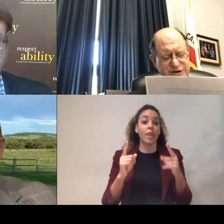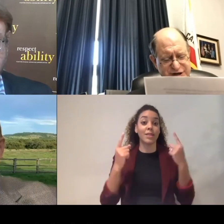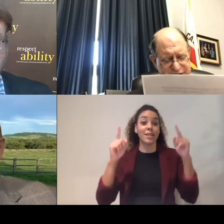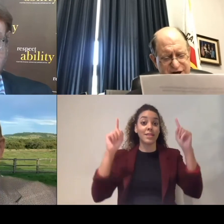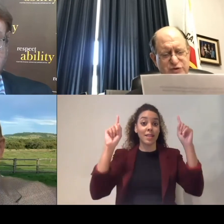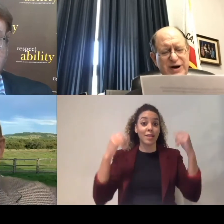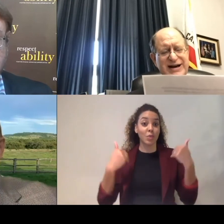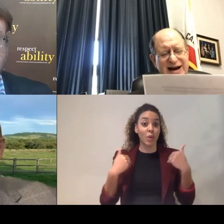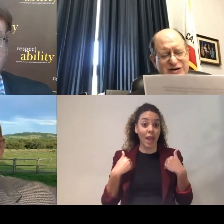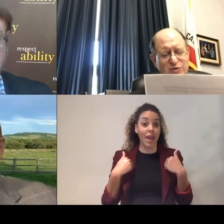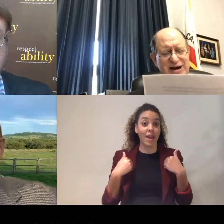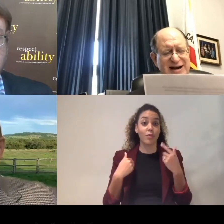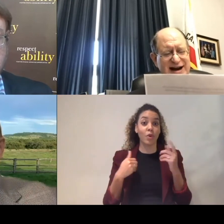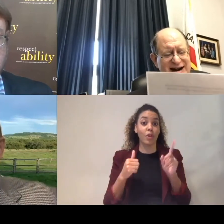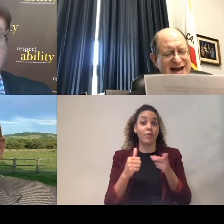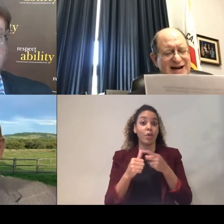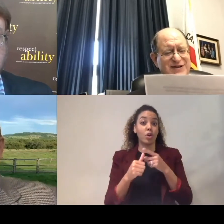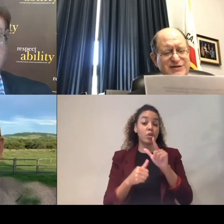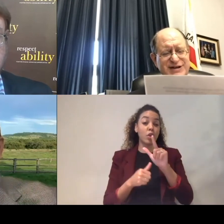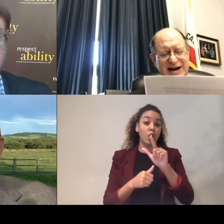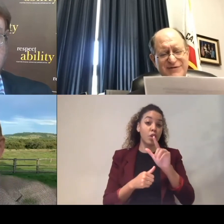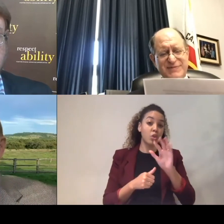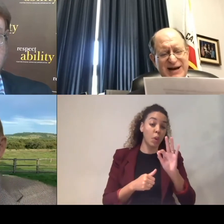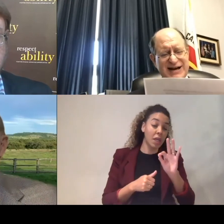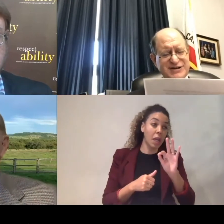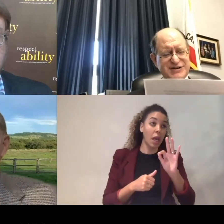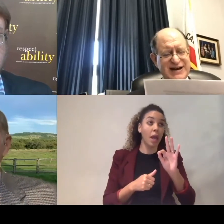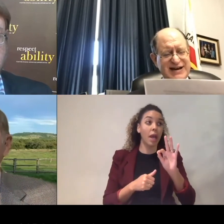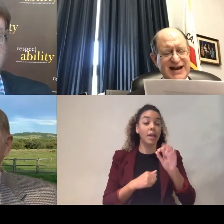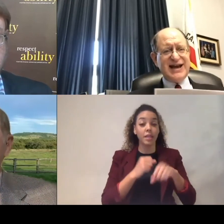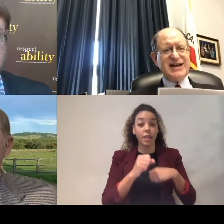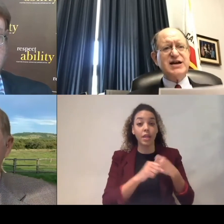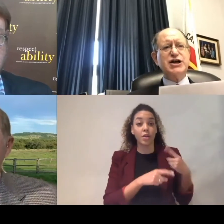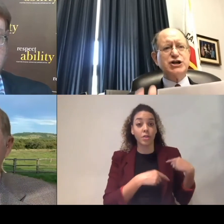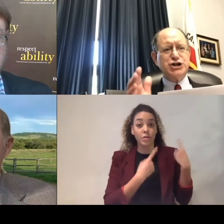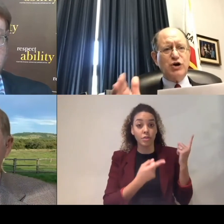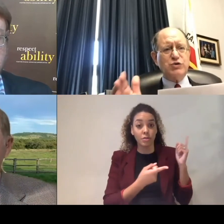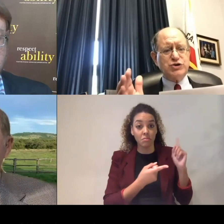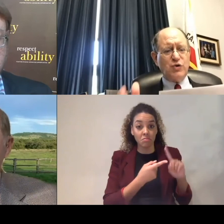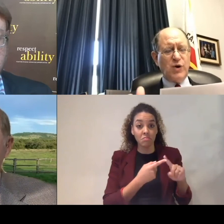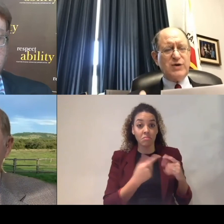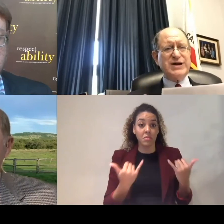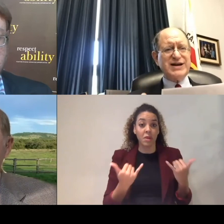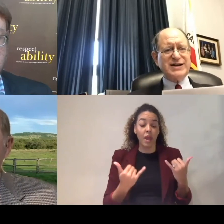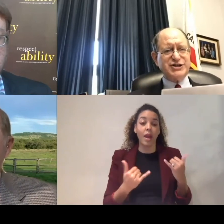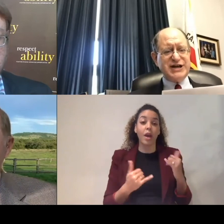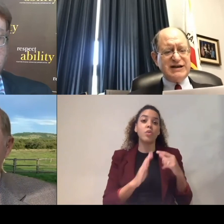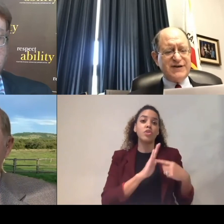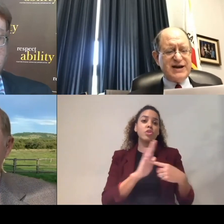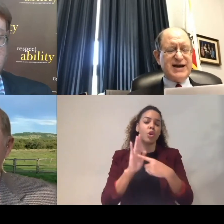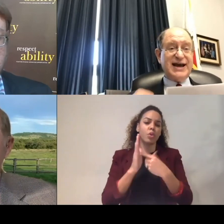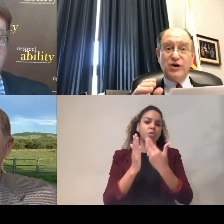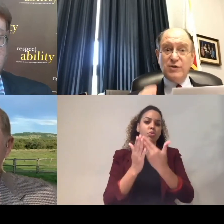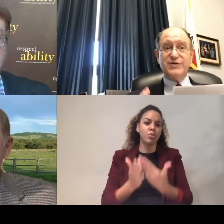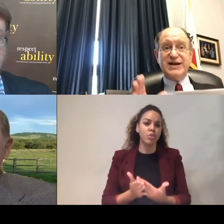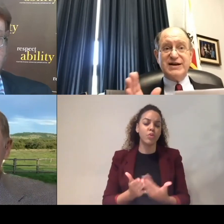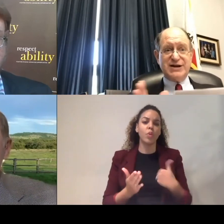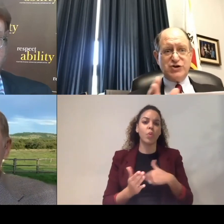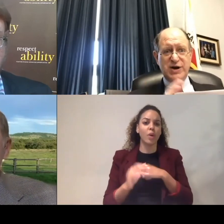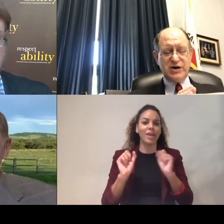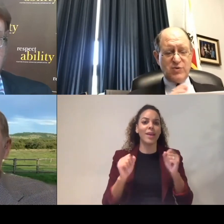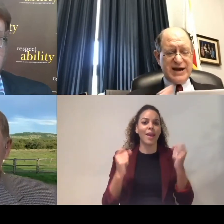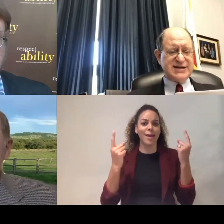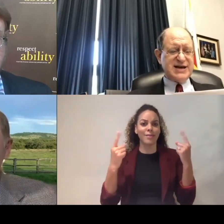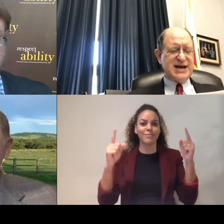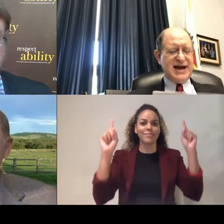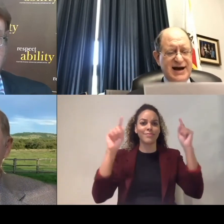first 29 and a half years after the passage of ADA shows what we can achieve, and hopefully at a much